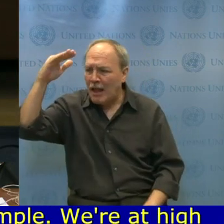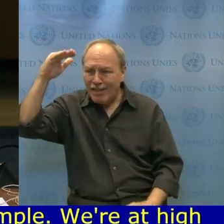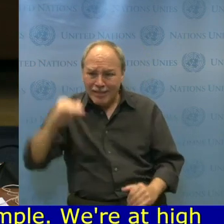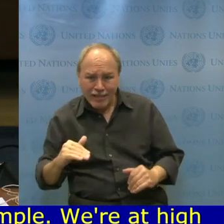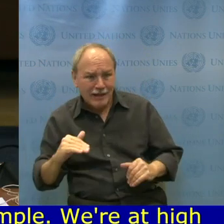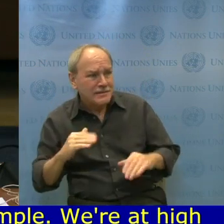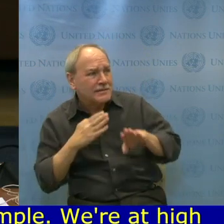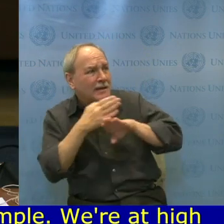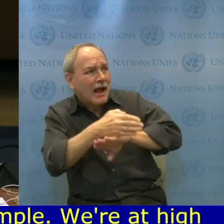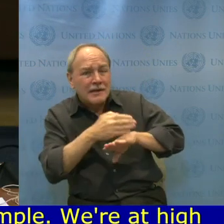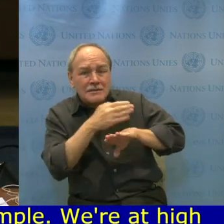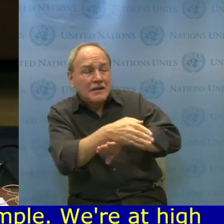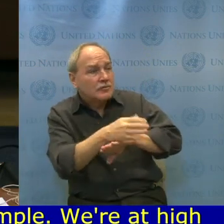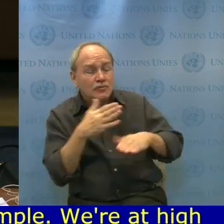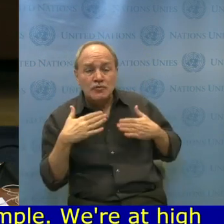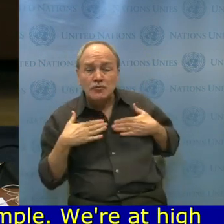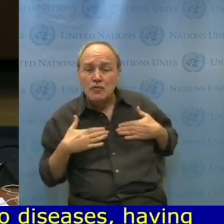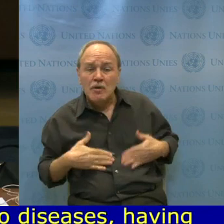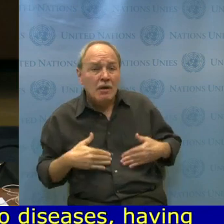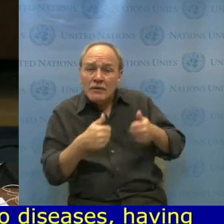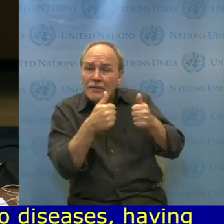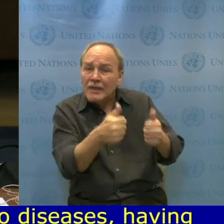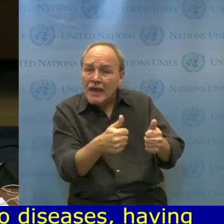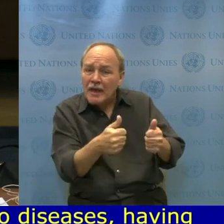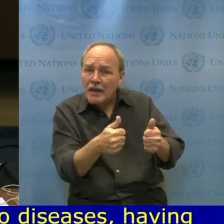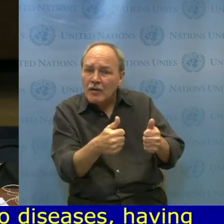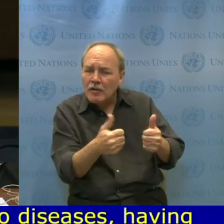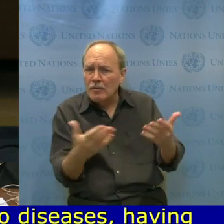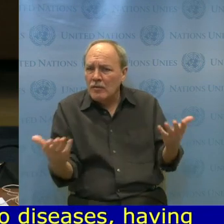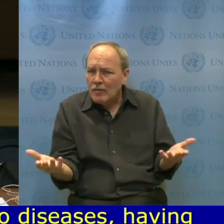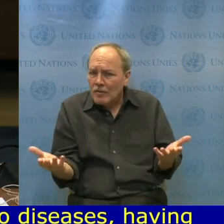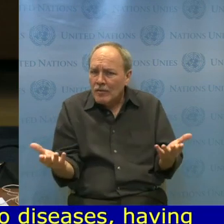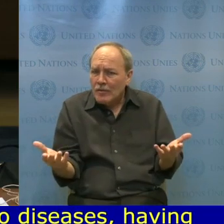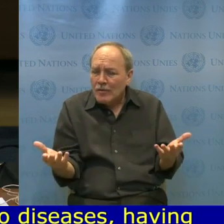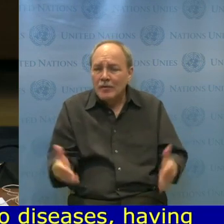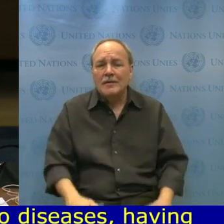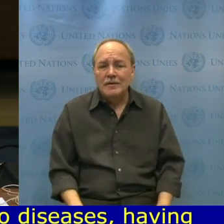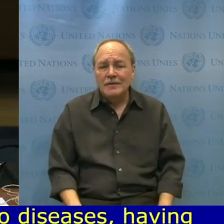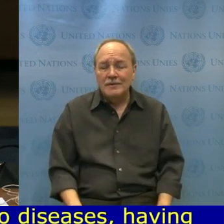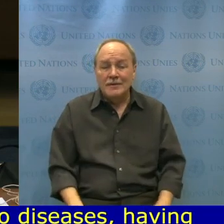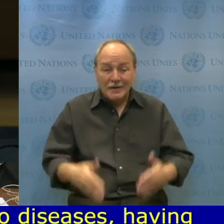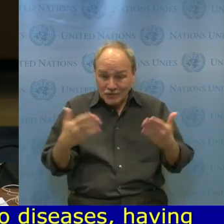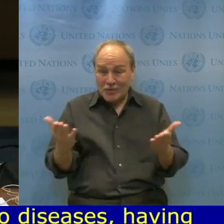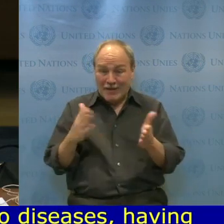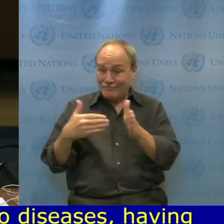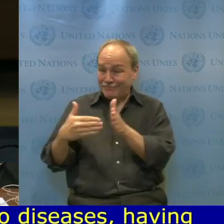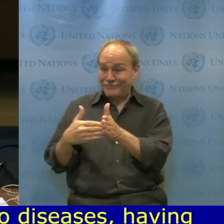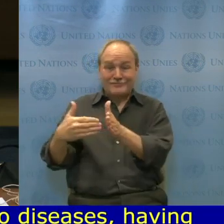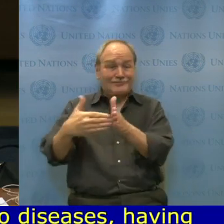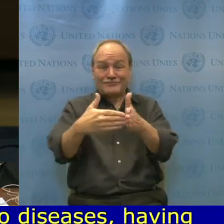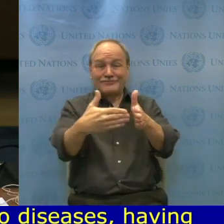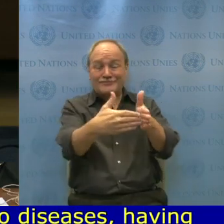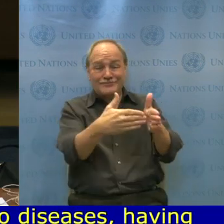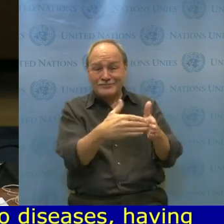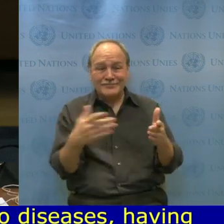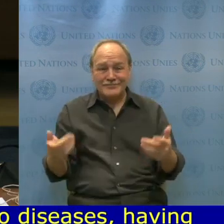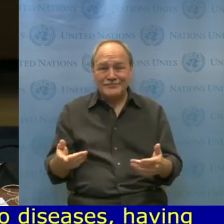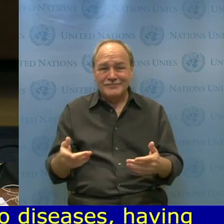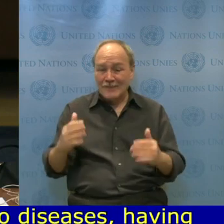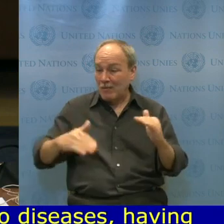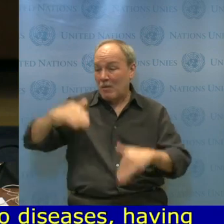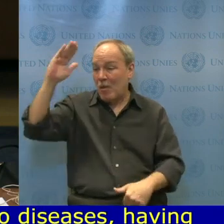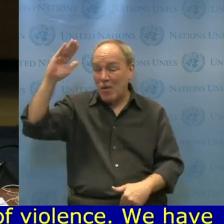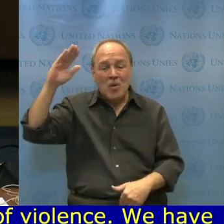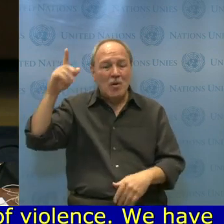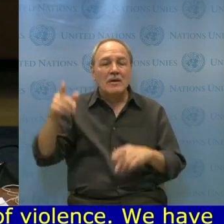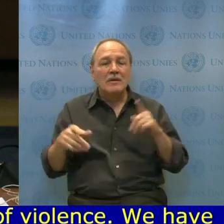healthcare and worse social determinants of health than apply to the general population. We're excluded,